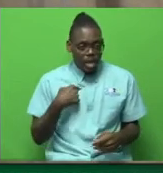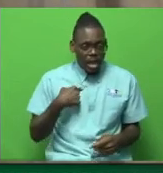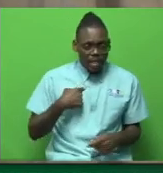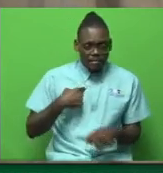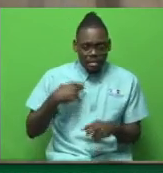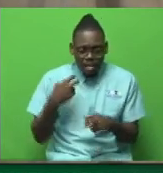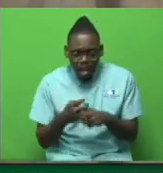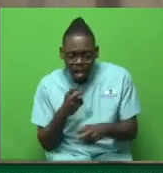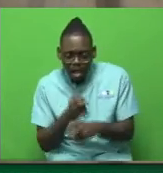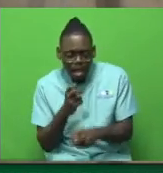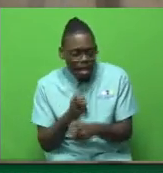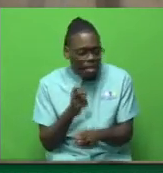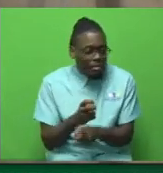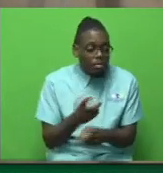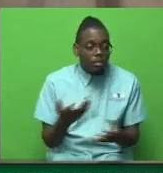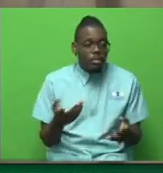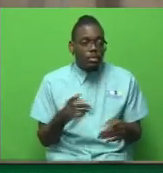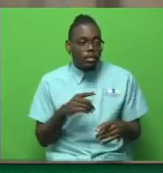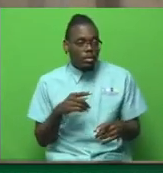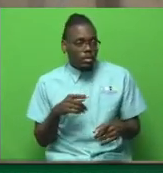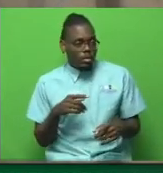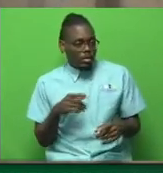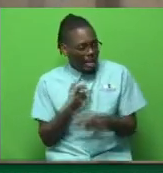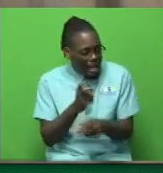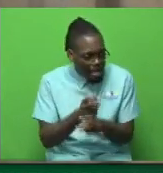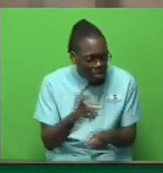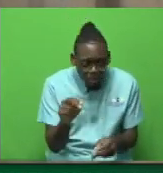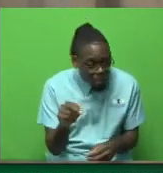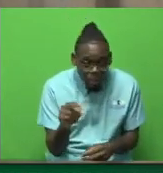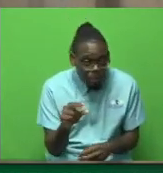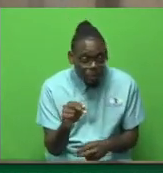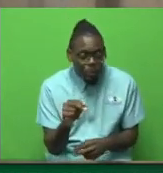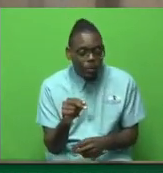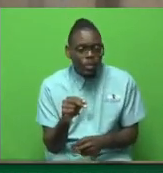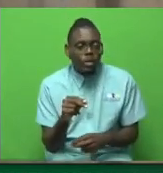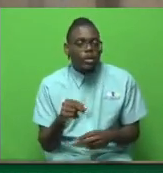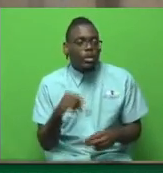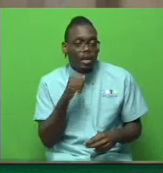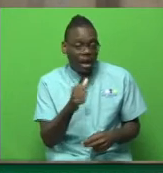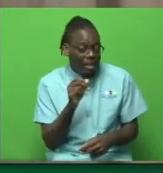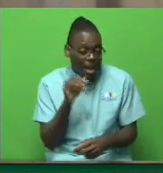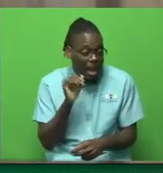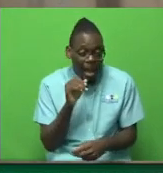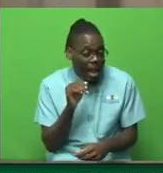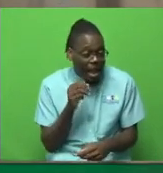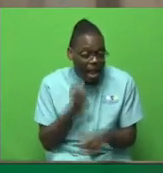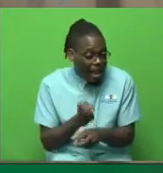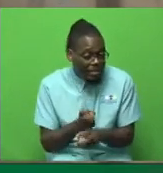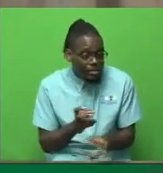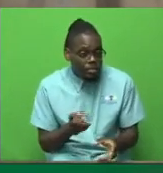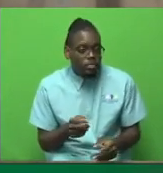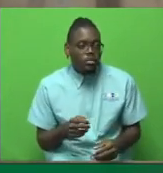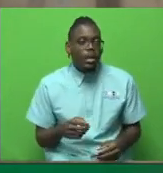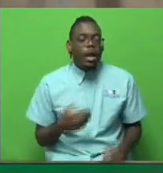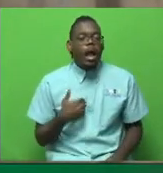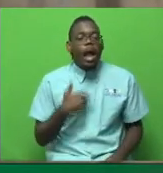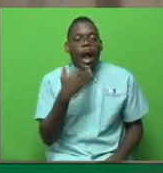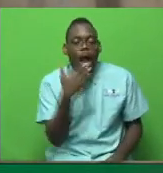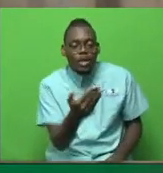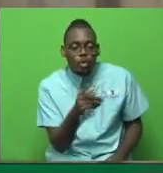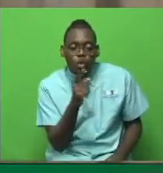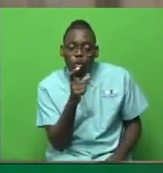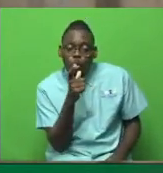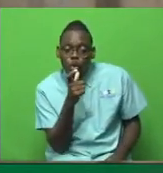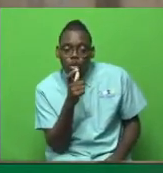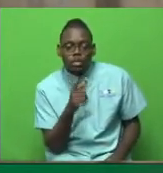exist or isn't that bad I think Mr Deputy speaker we must thank the leader of the opposition